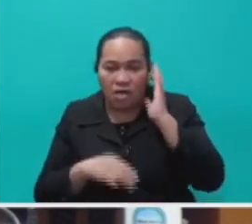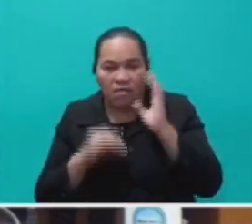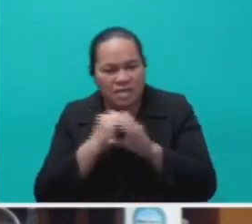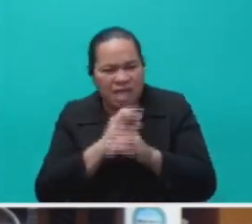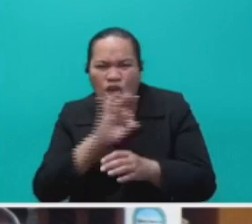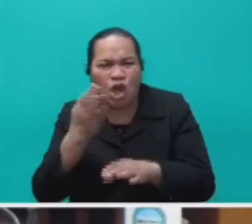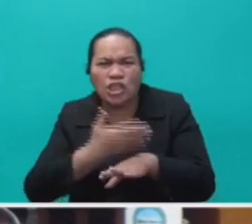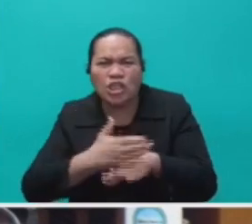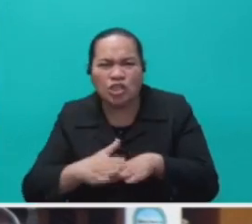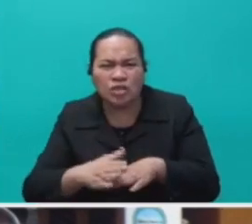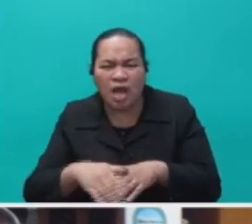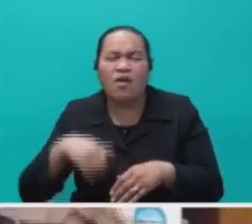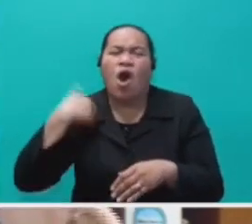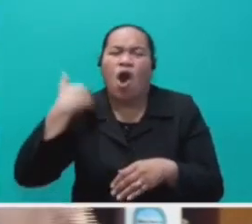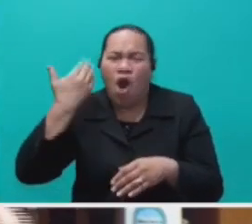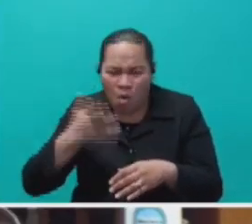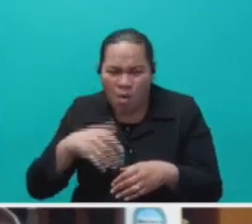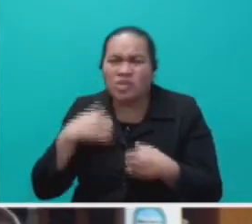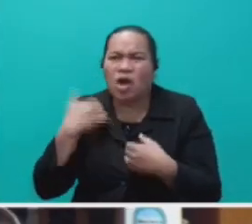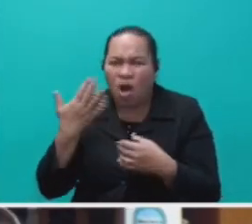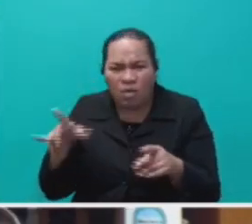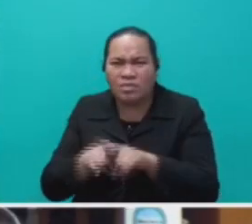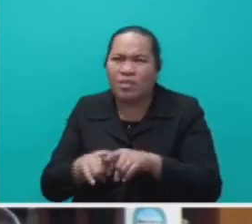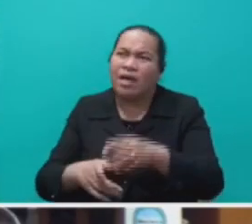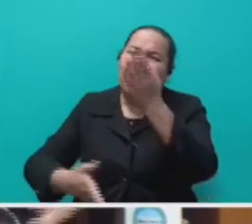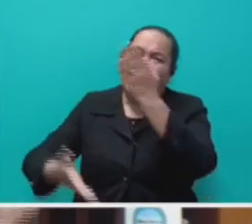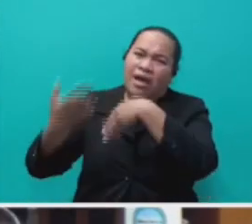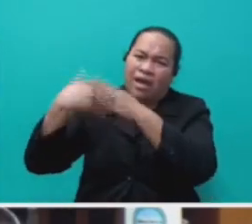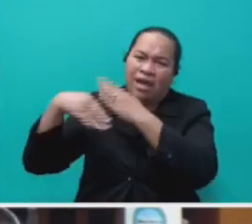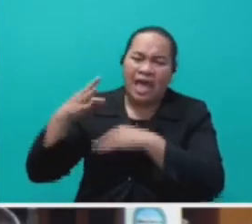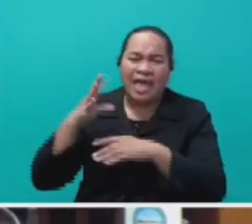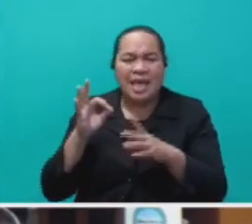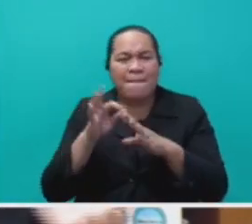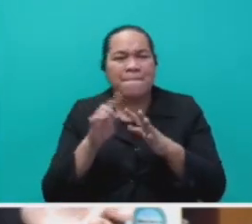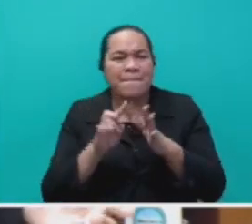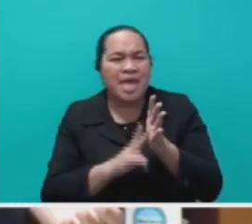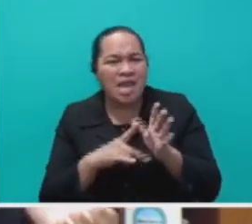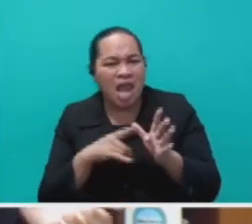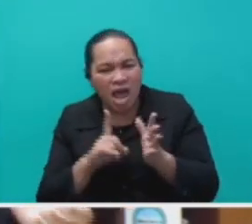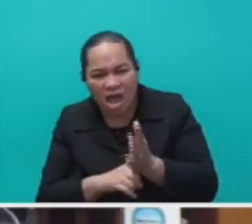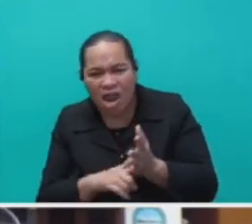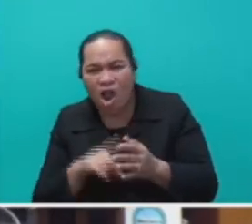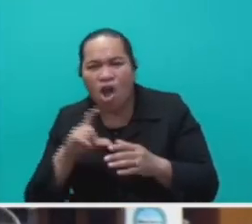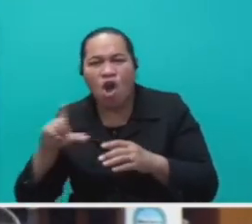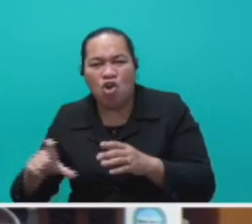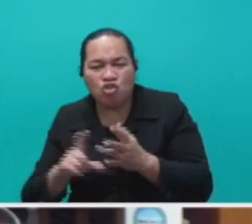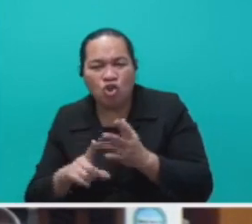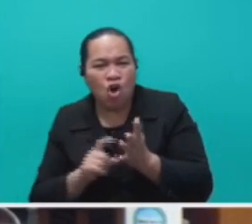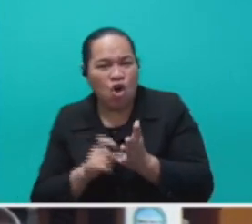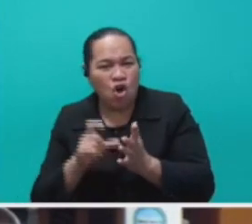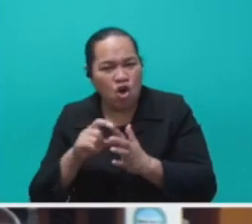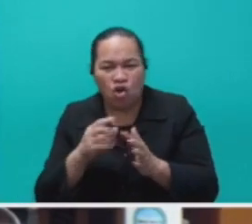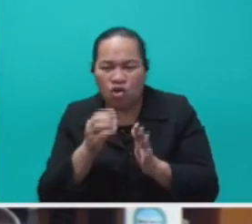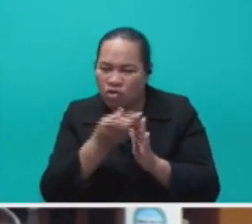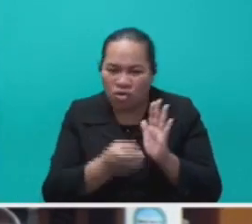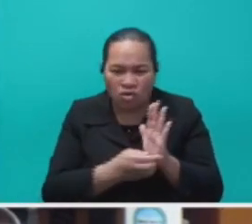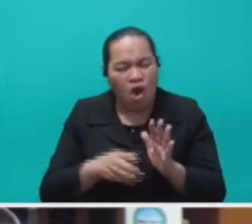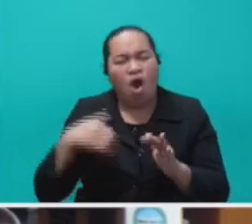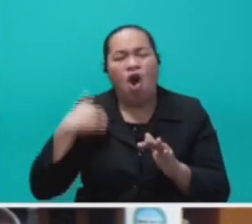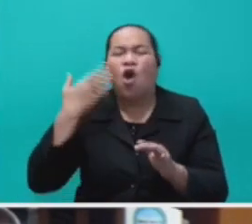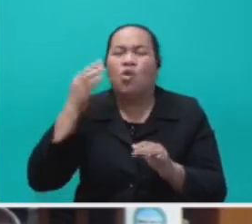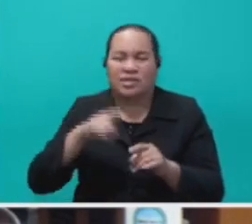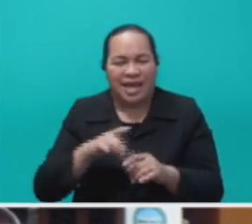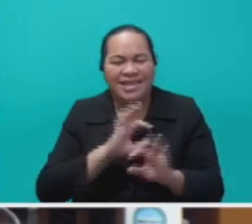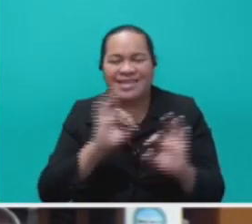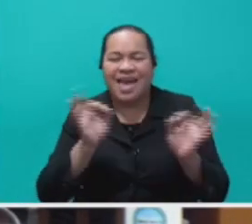new. They've always been there in the penal code, in the prevention of bribery offenses. Always been there.